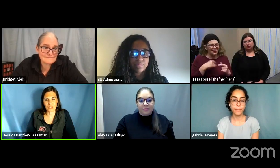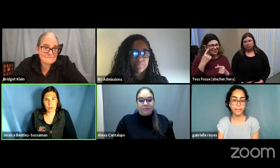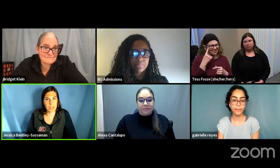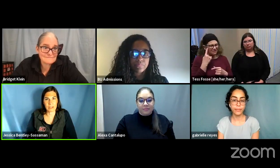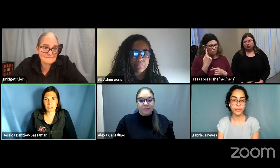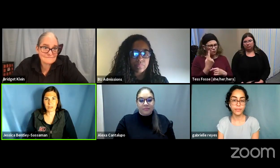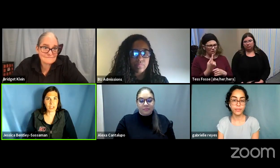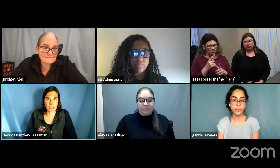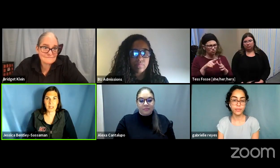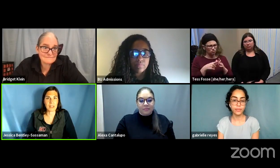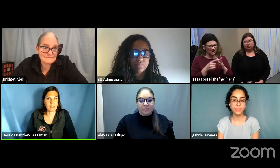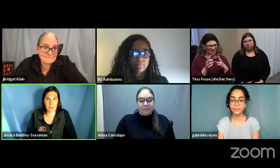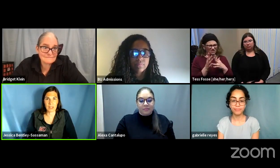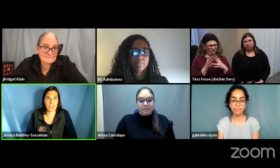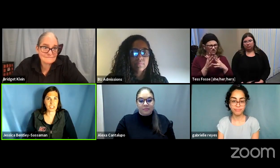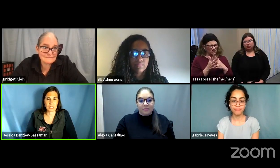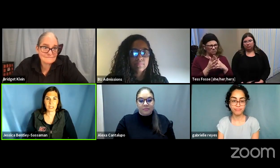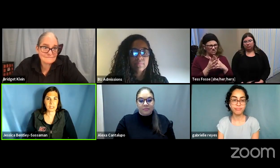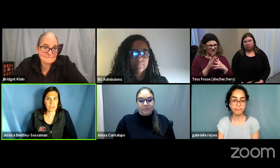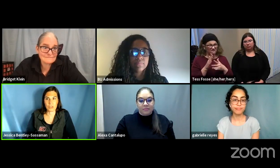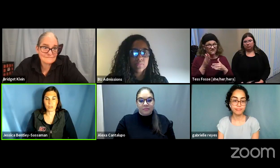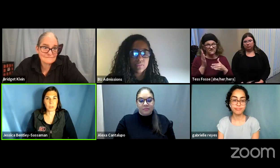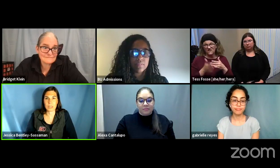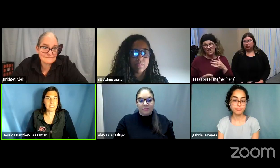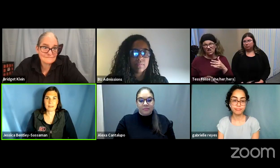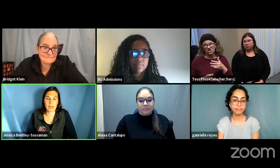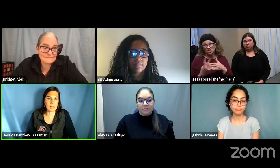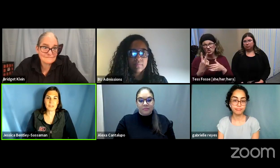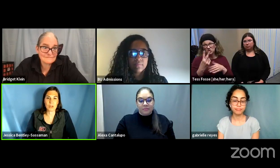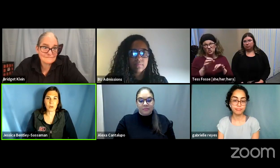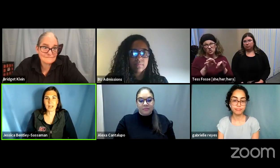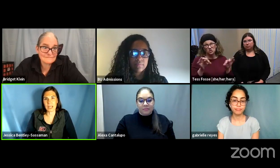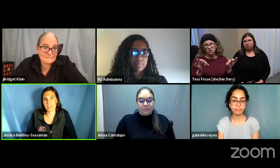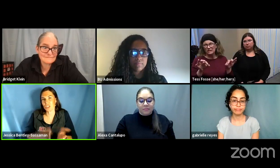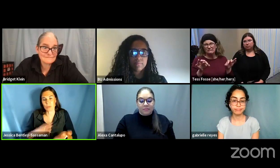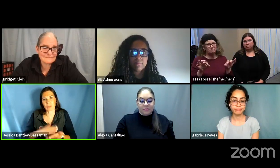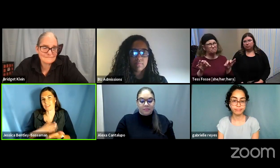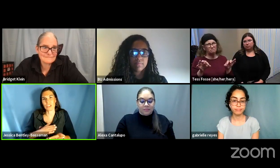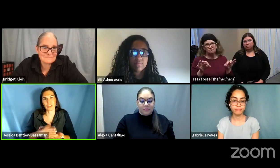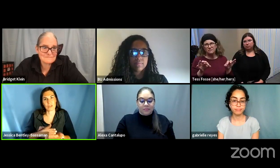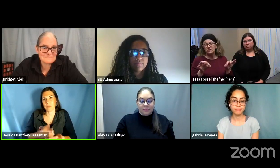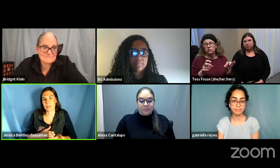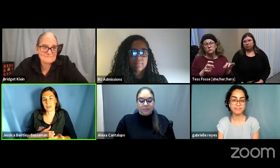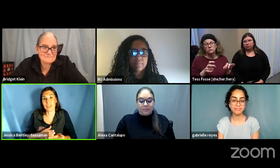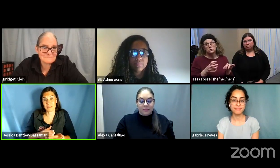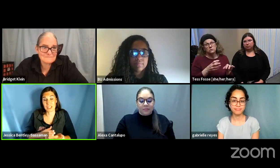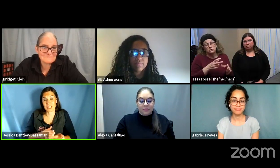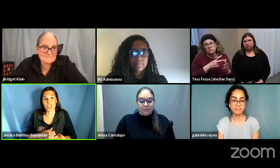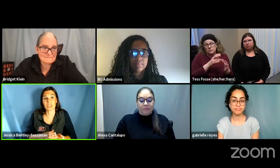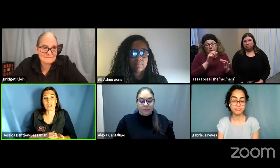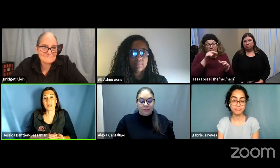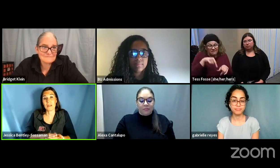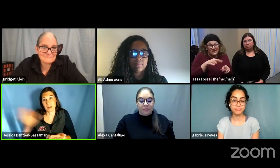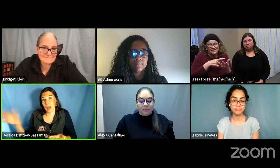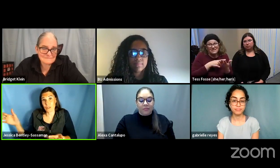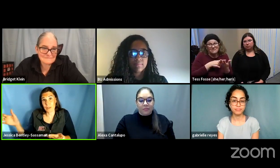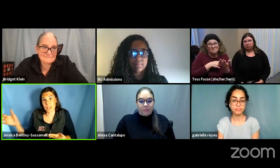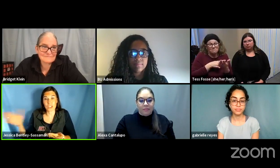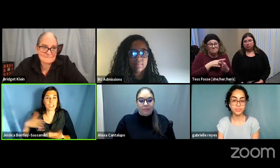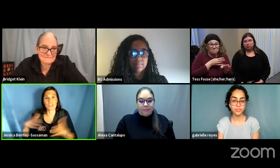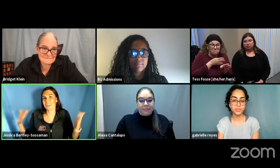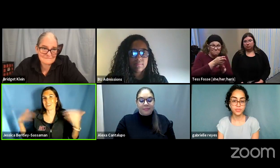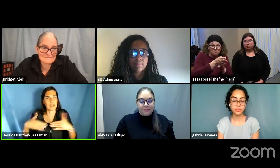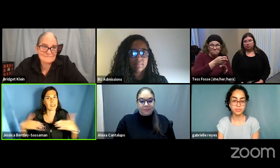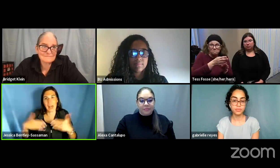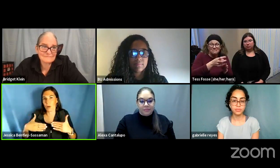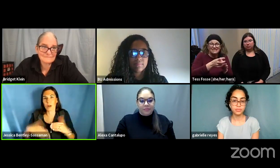one that started here as a freshman that finished 2 degrees. So again, just the rigorous nature of this major and other